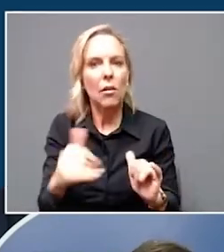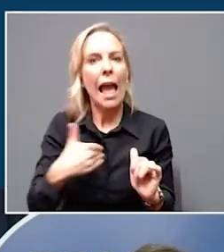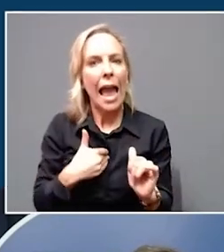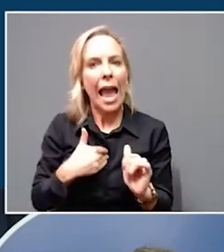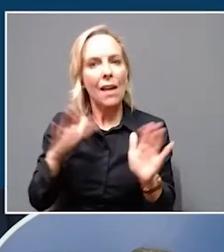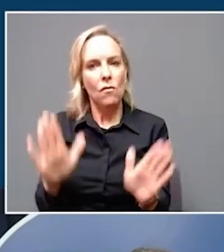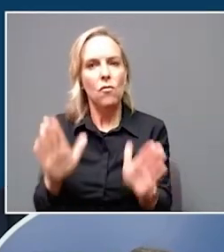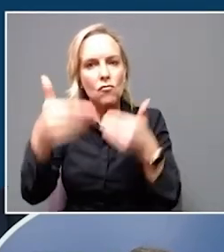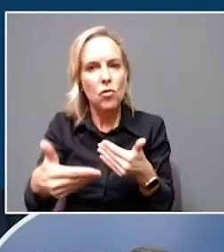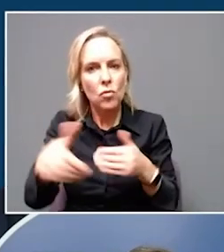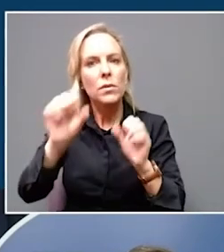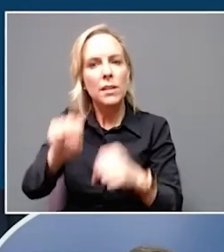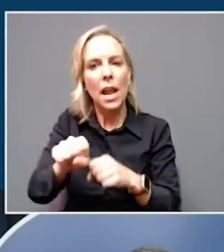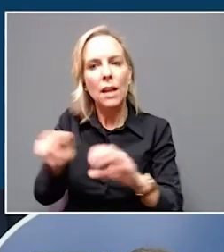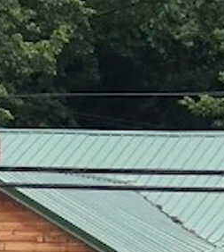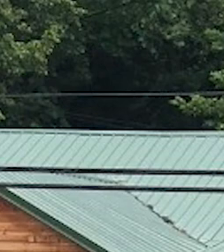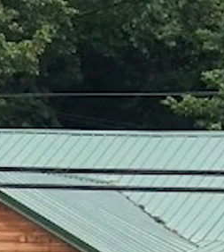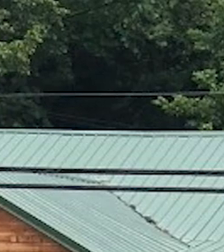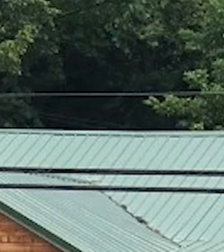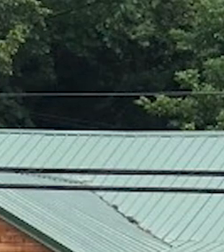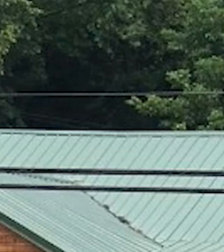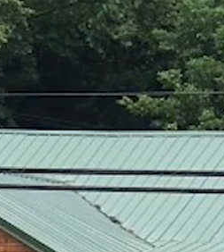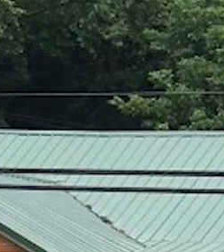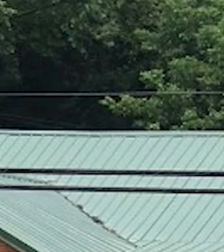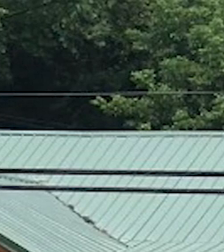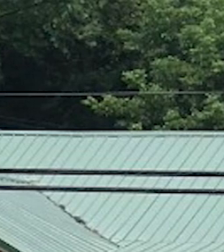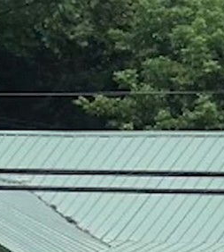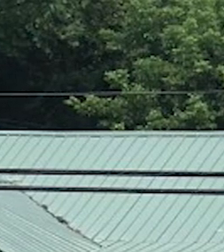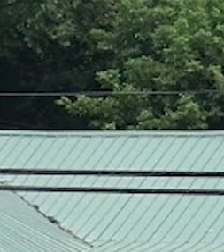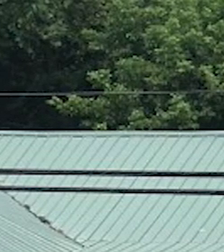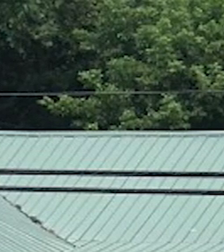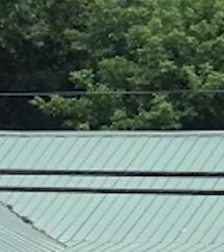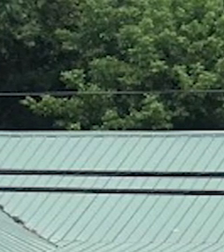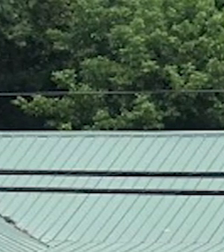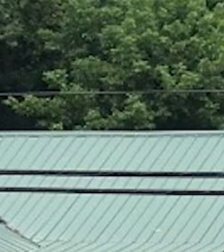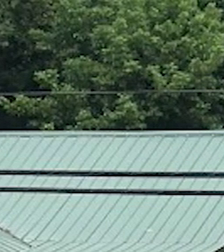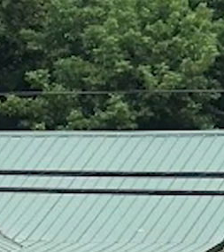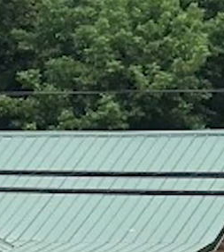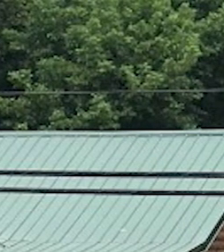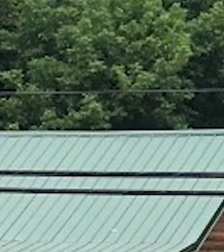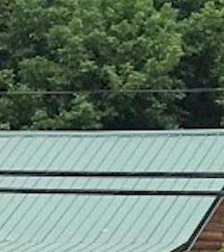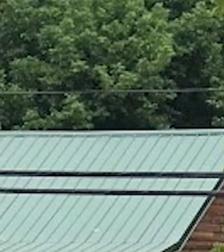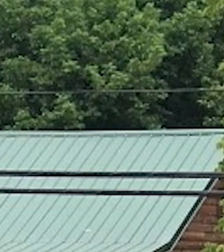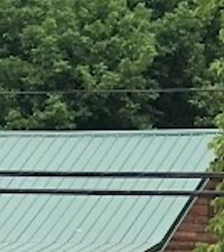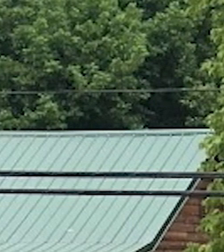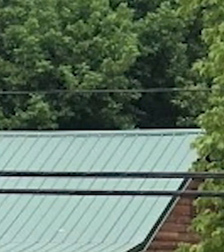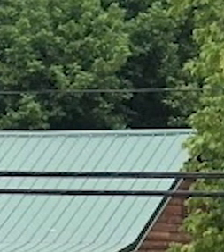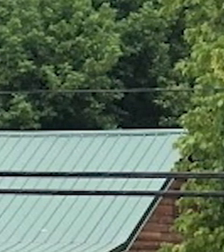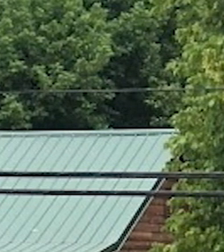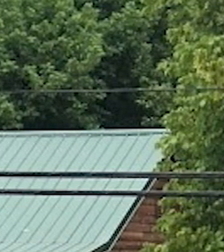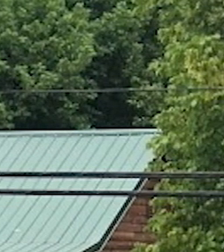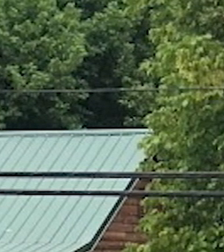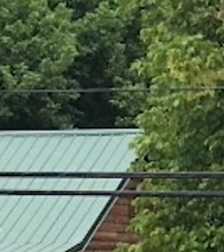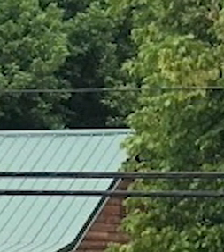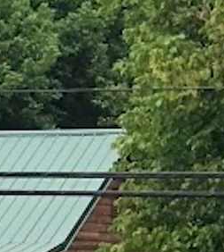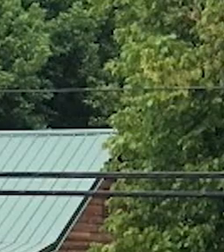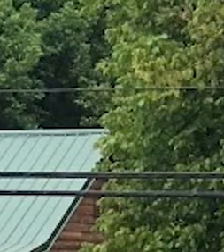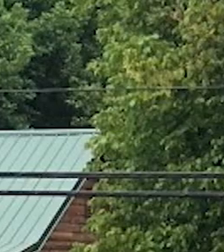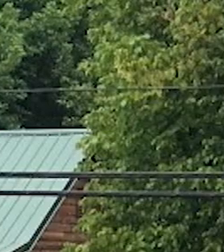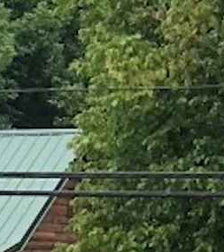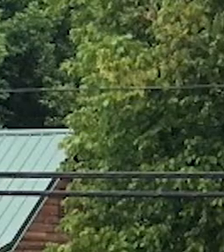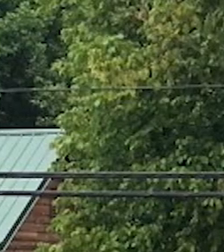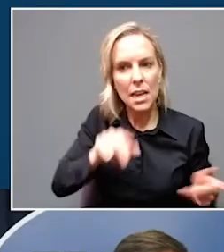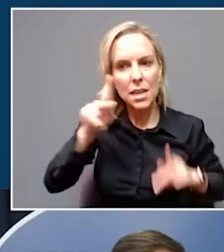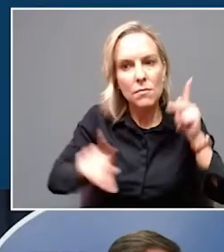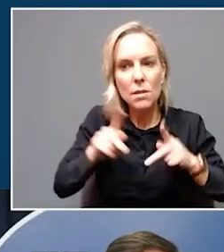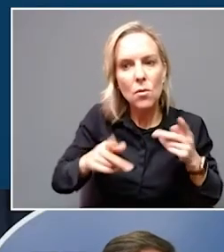everything up online. Additional shelters will be opened up for flood victims, and Beshear is asking Kentuckians to consider helping those